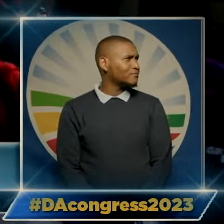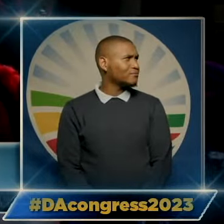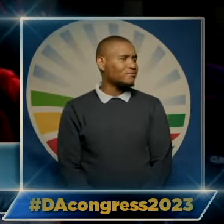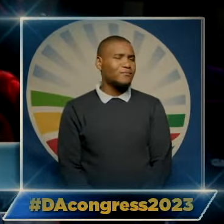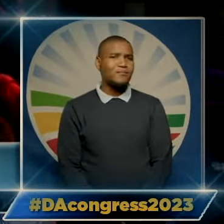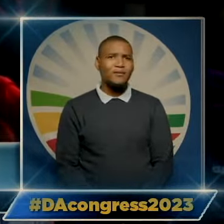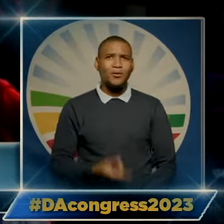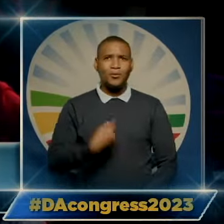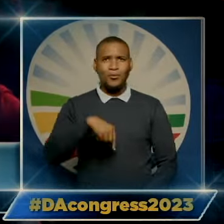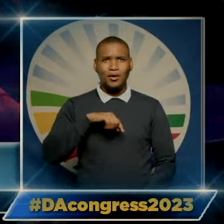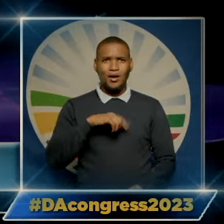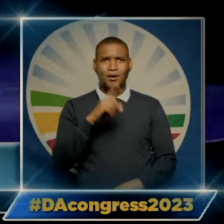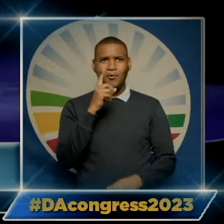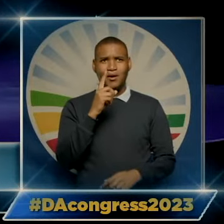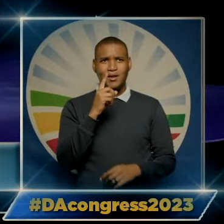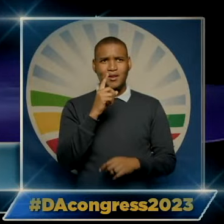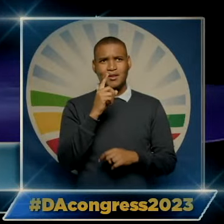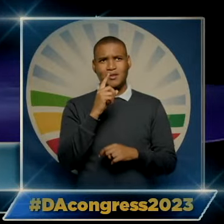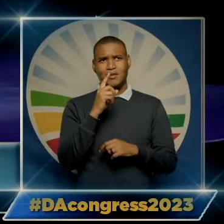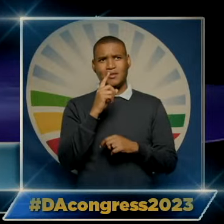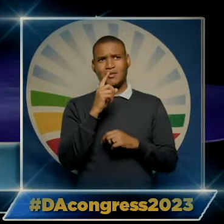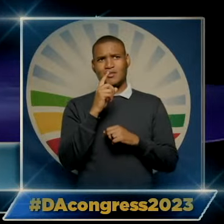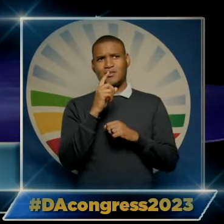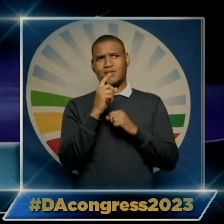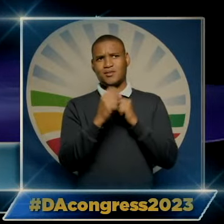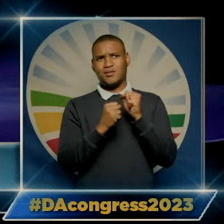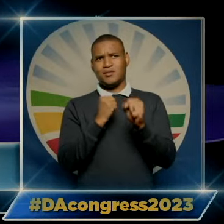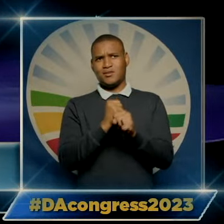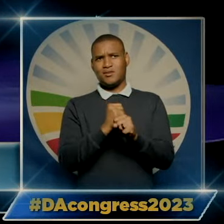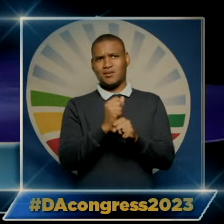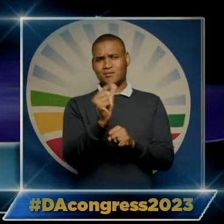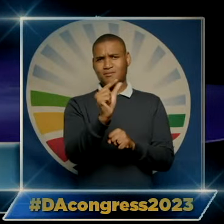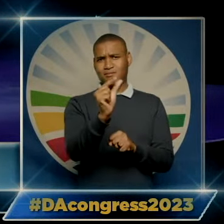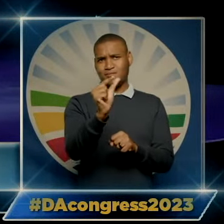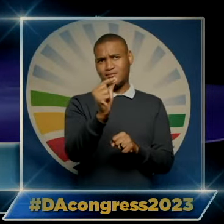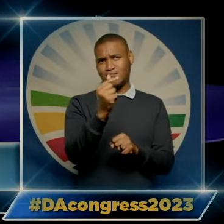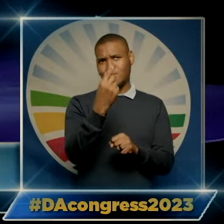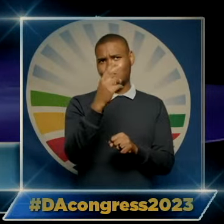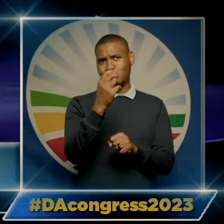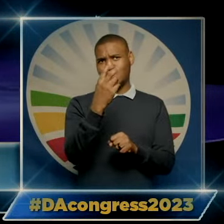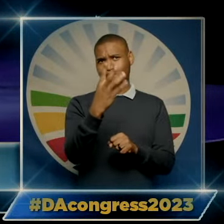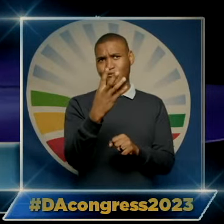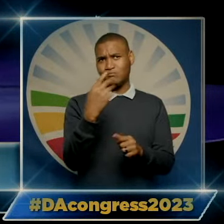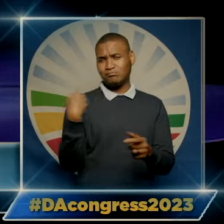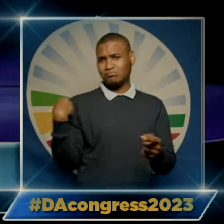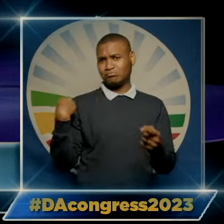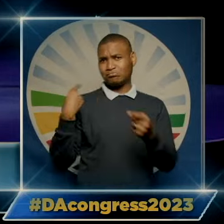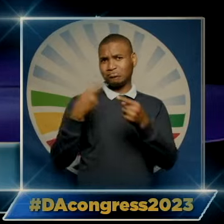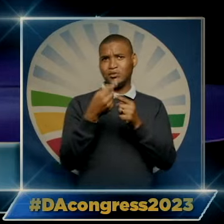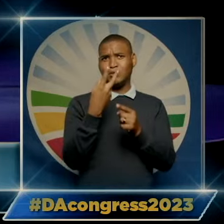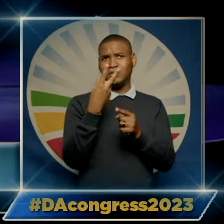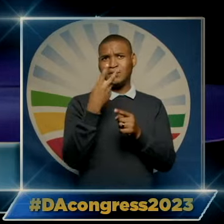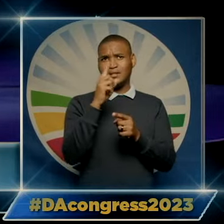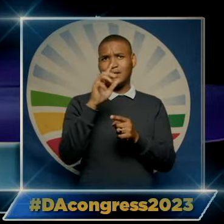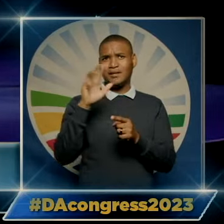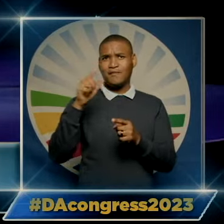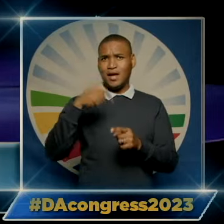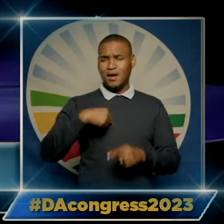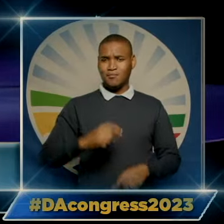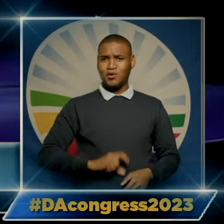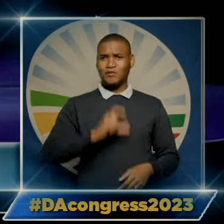We are 1 year out from the most significant election since 1994. And I am confident that the people gathered